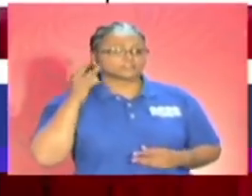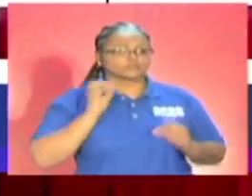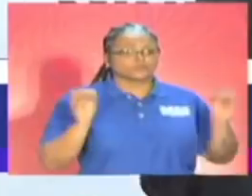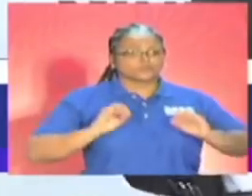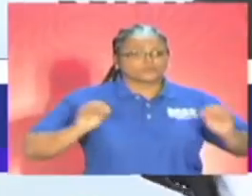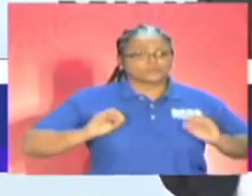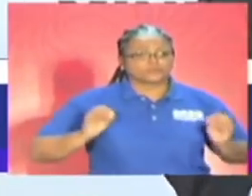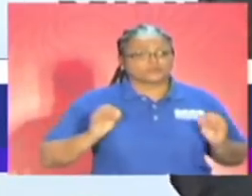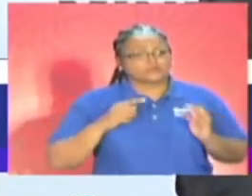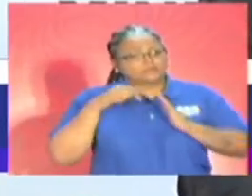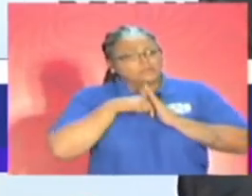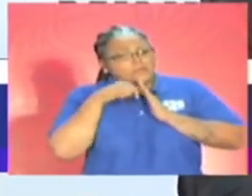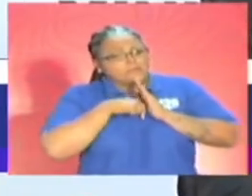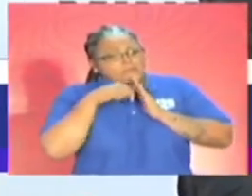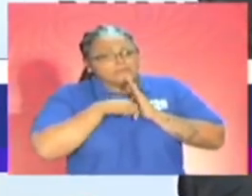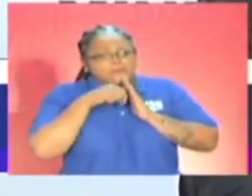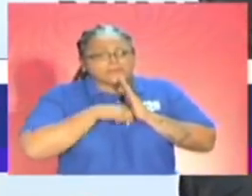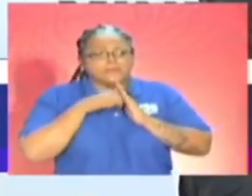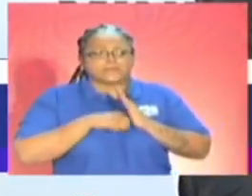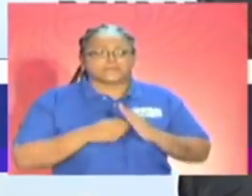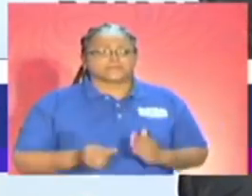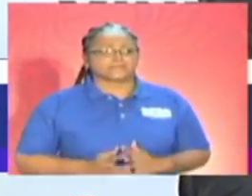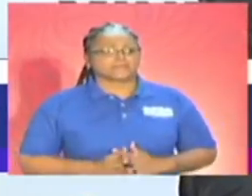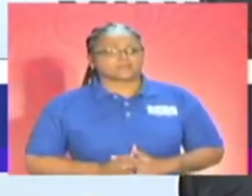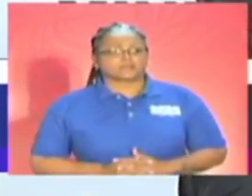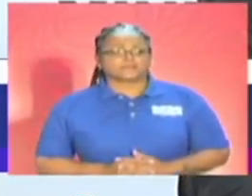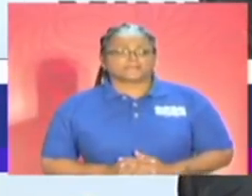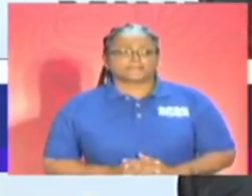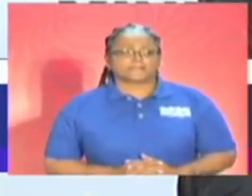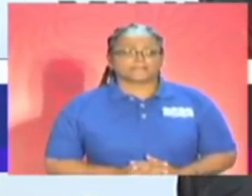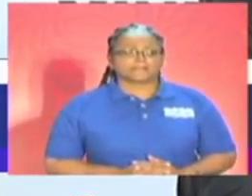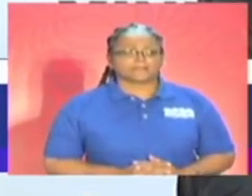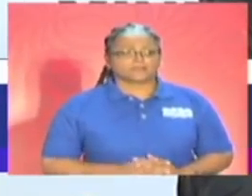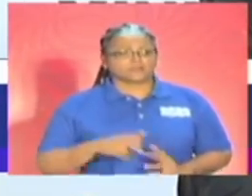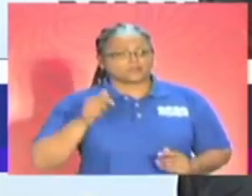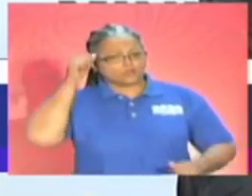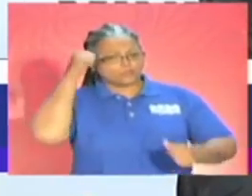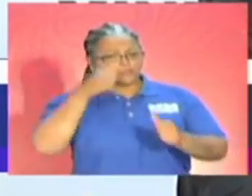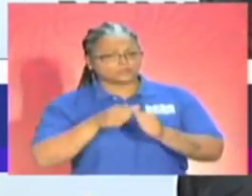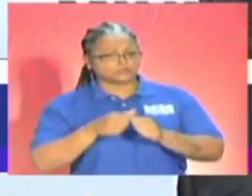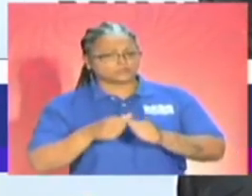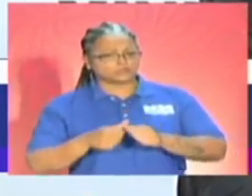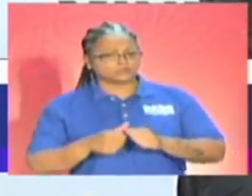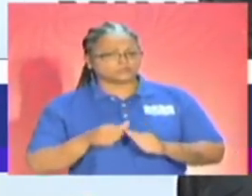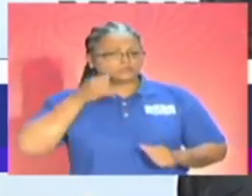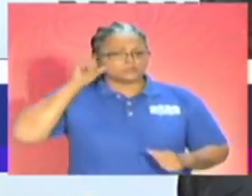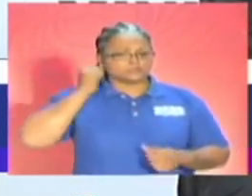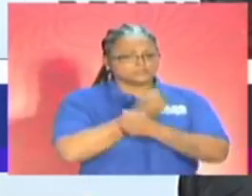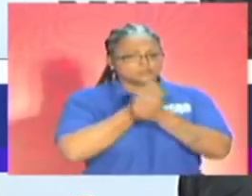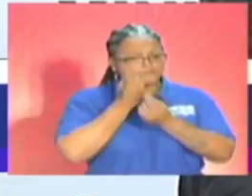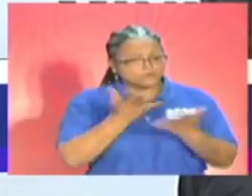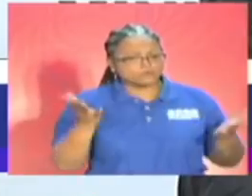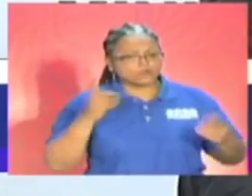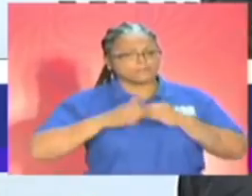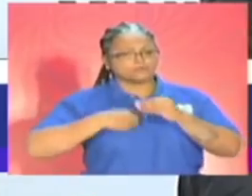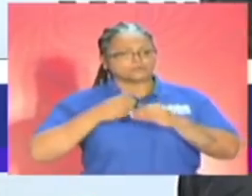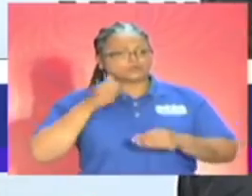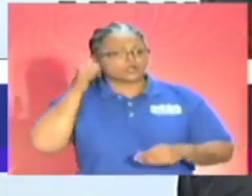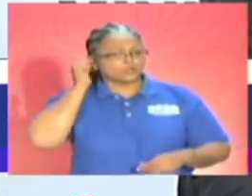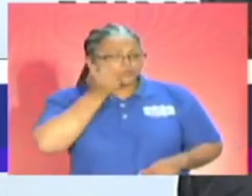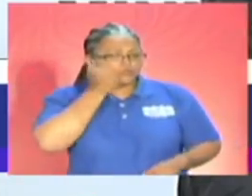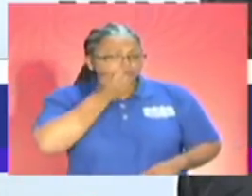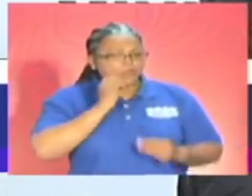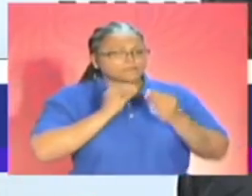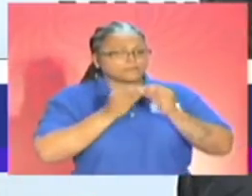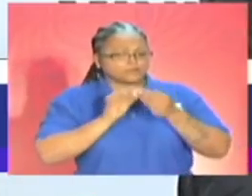or the dashboard from yesterday, the figures relate to a daily tally. So we started to put maybe about a